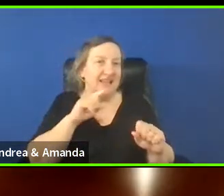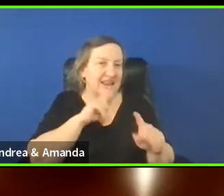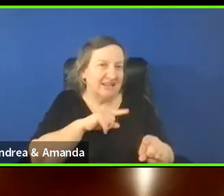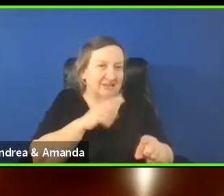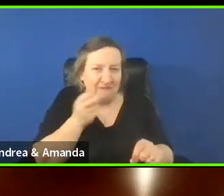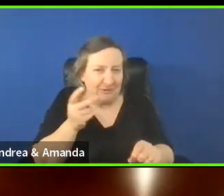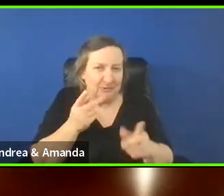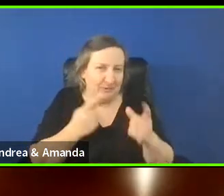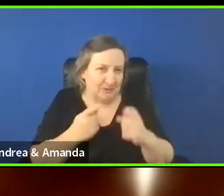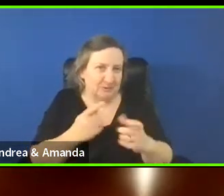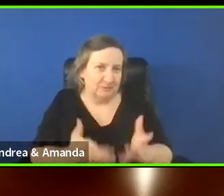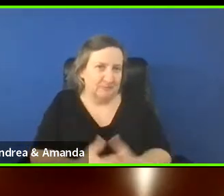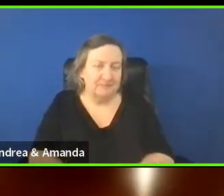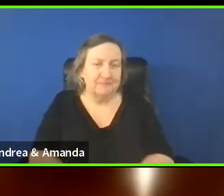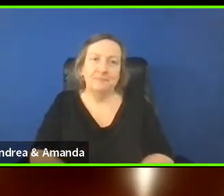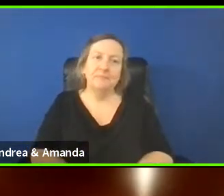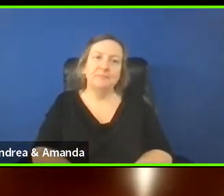two.